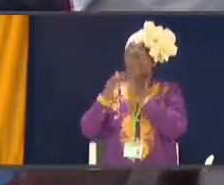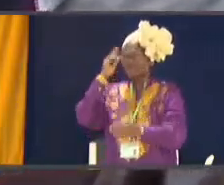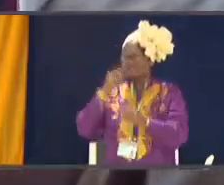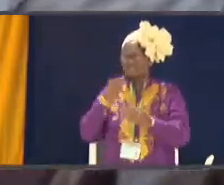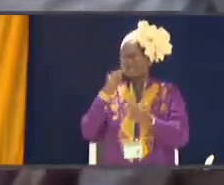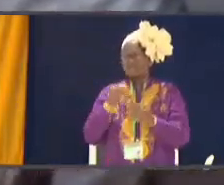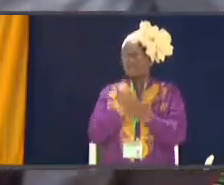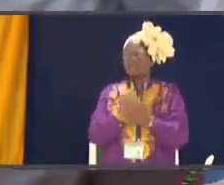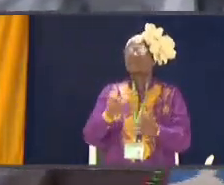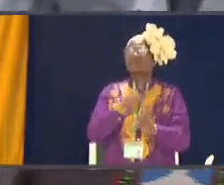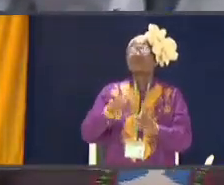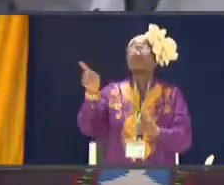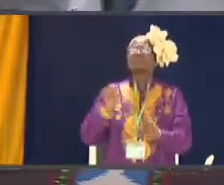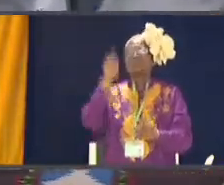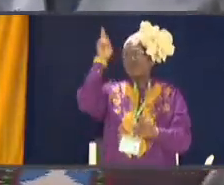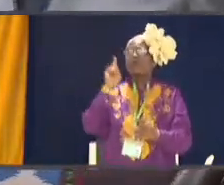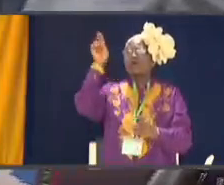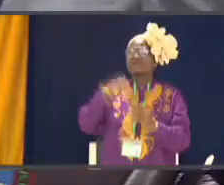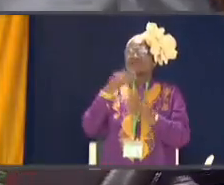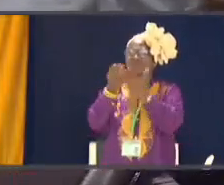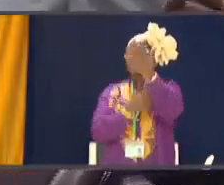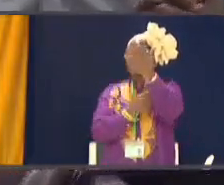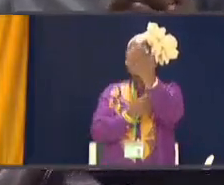be ba ji la aro ona ala fun yin